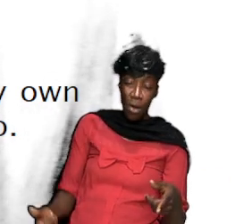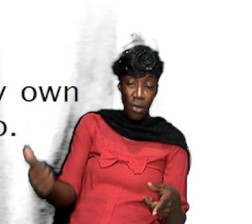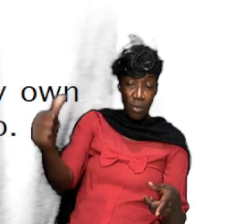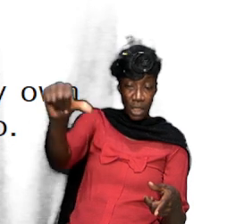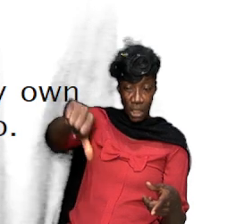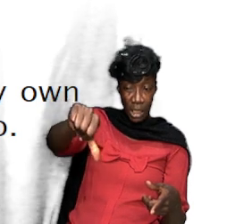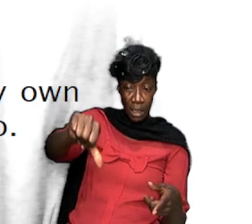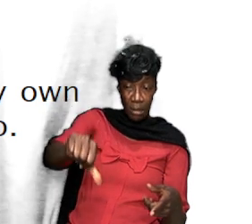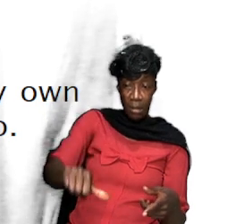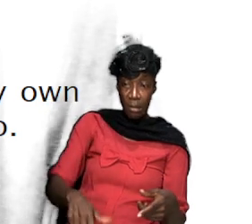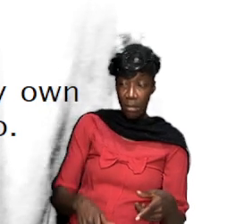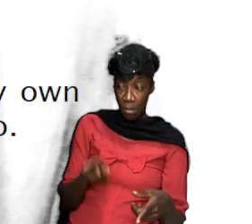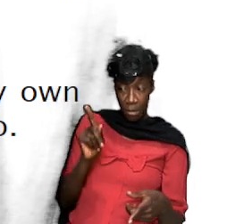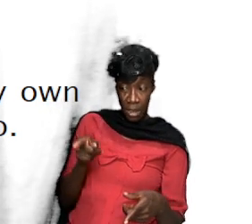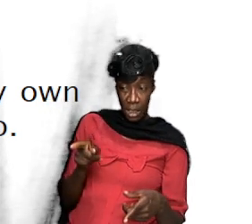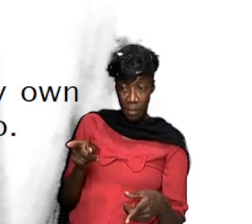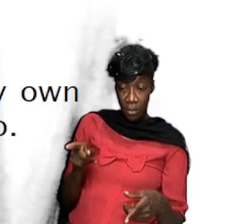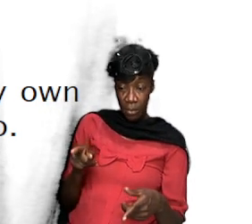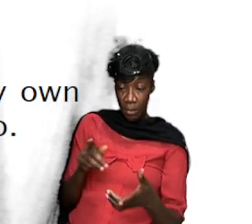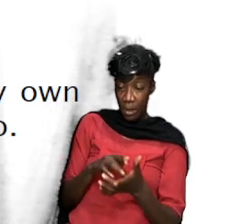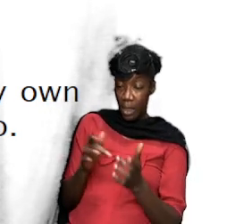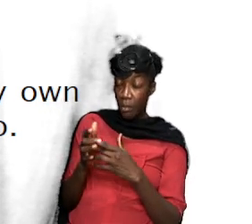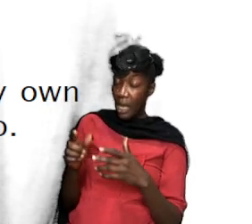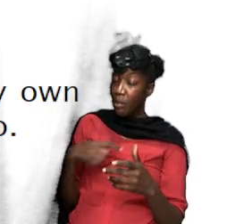The scripture tells us that the Lord is not partial